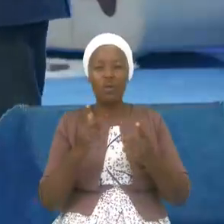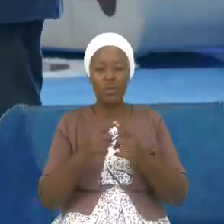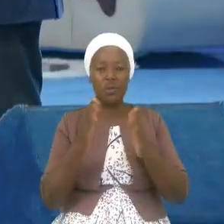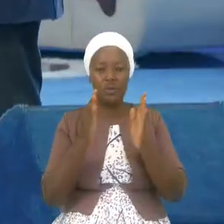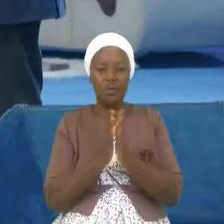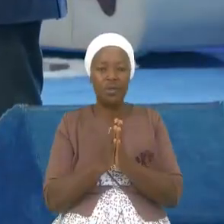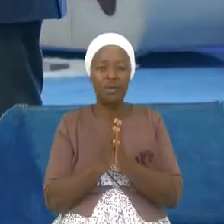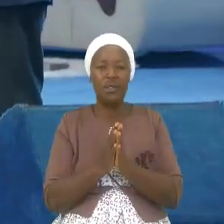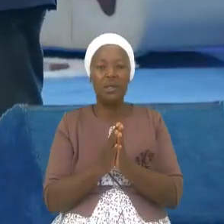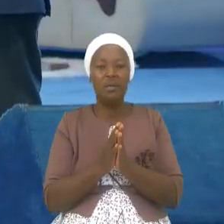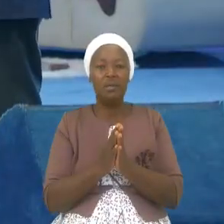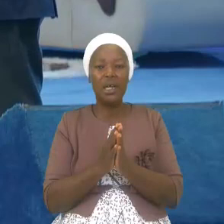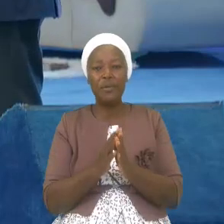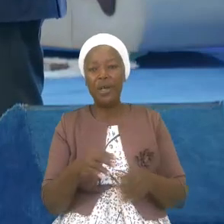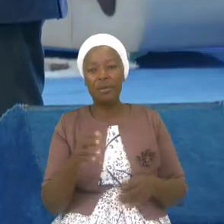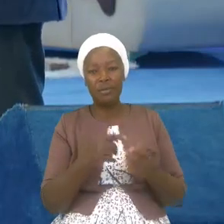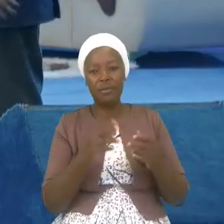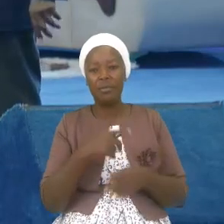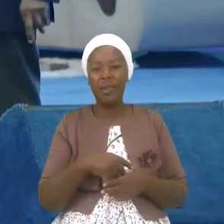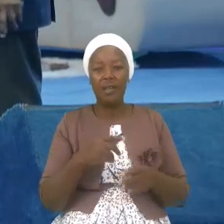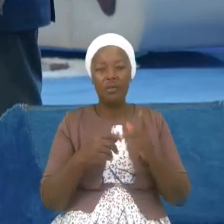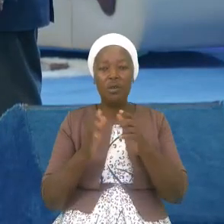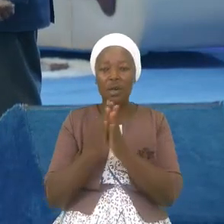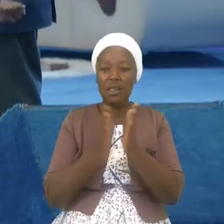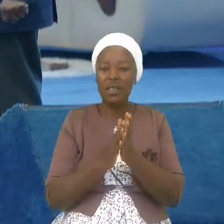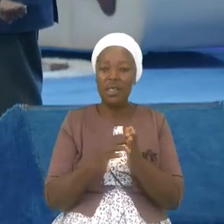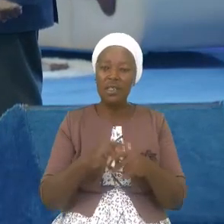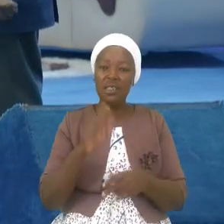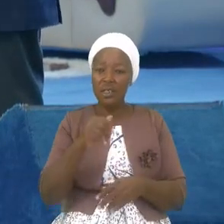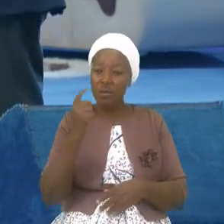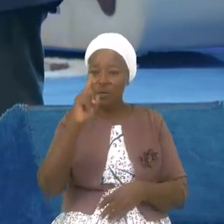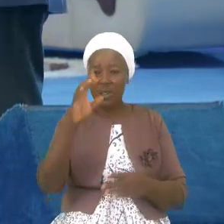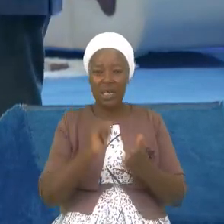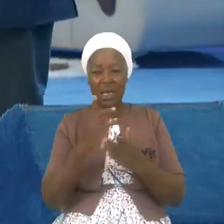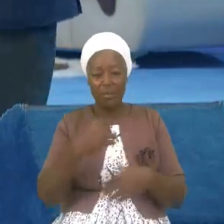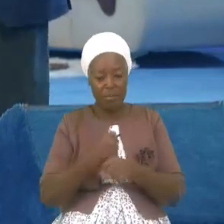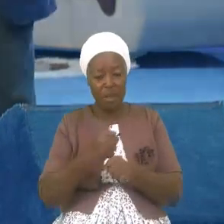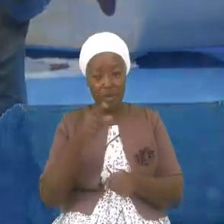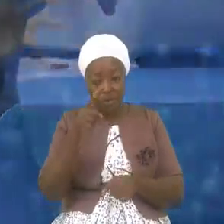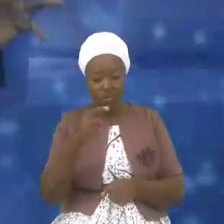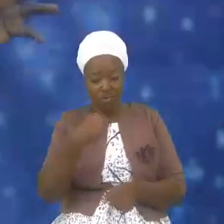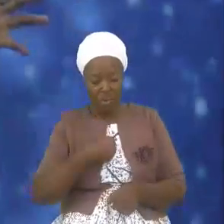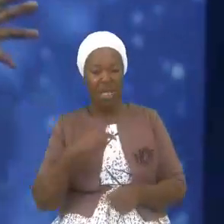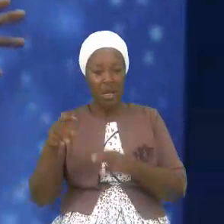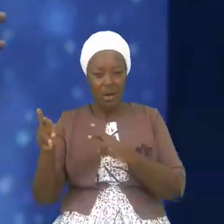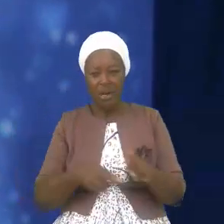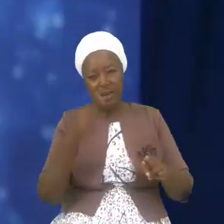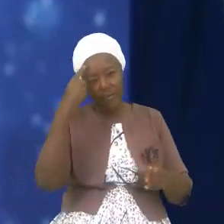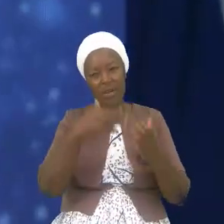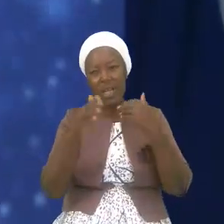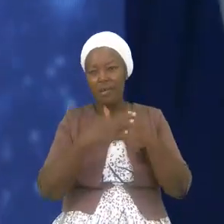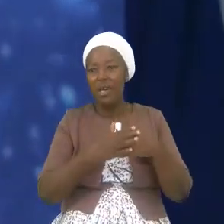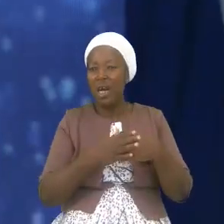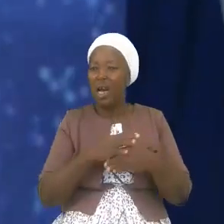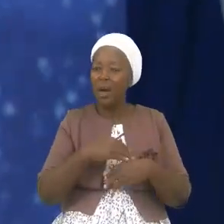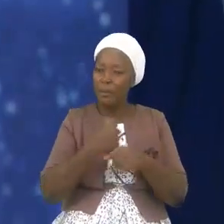of heaven. Everyone without heavenly aid, everyone without the heavenly